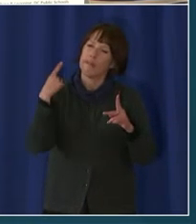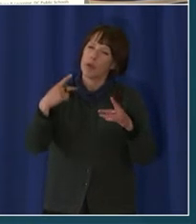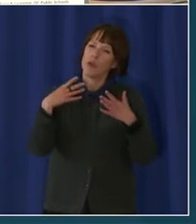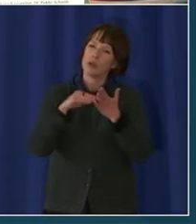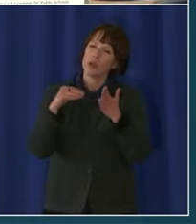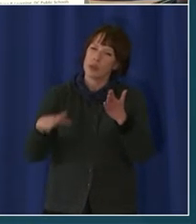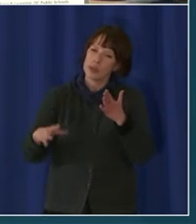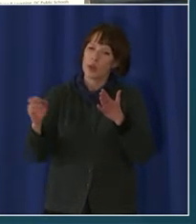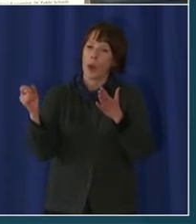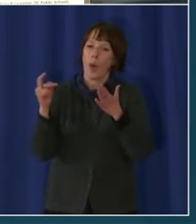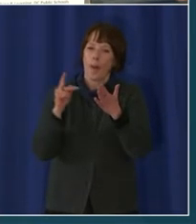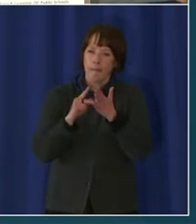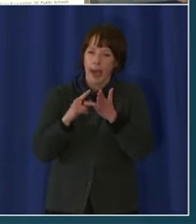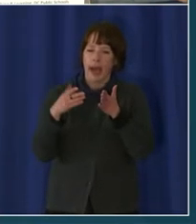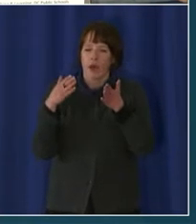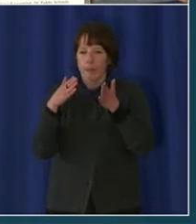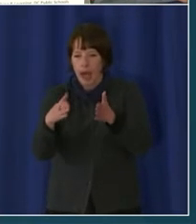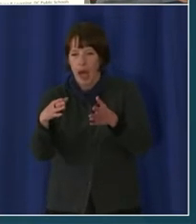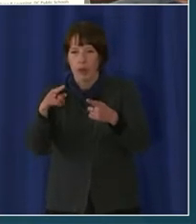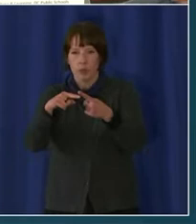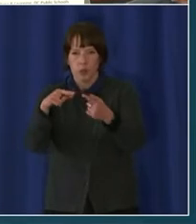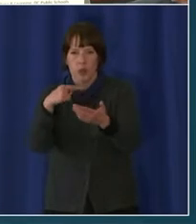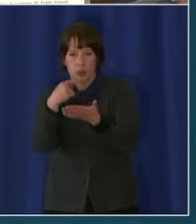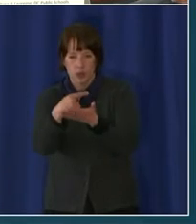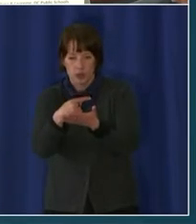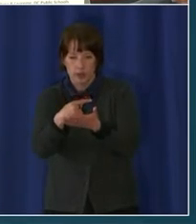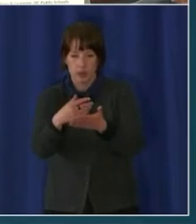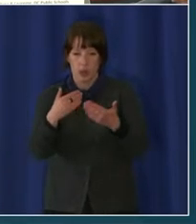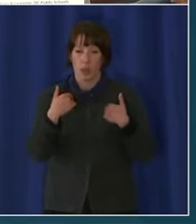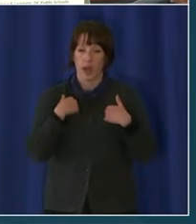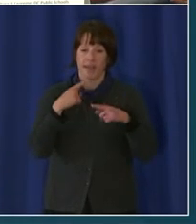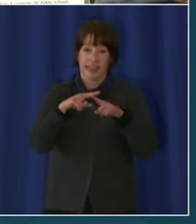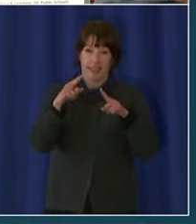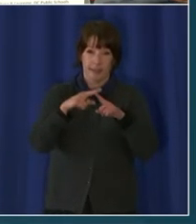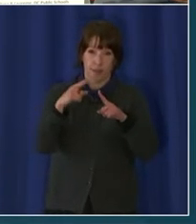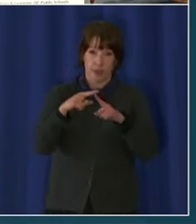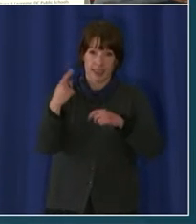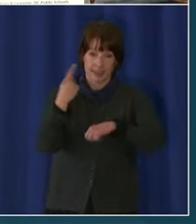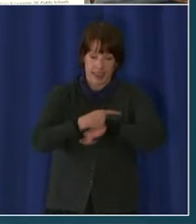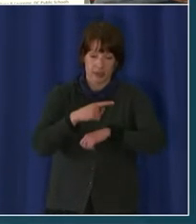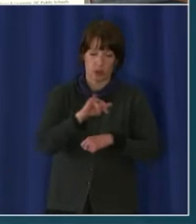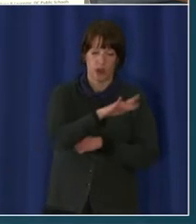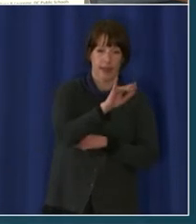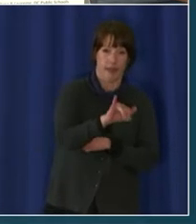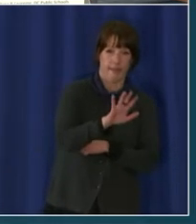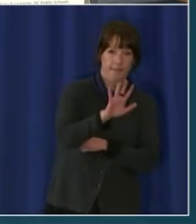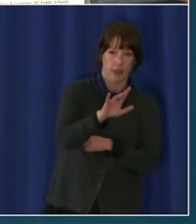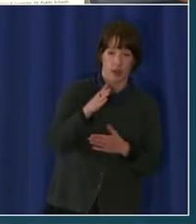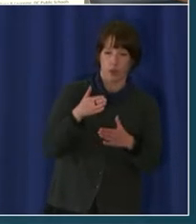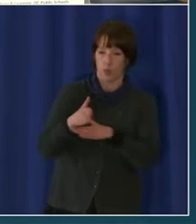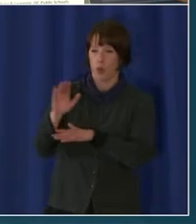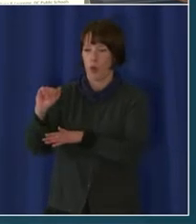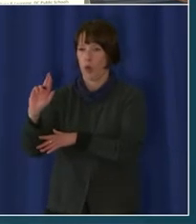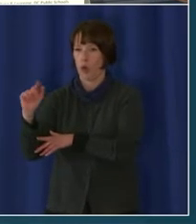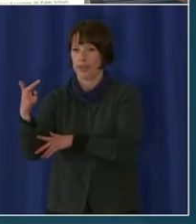on track towards their graduation. The dates for this are July 5th through August 5th.